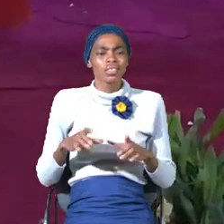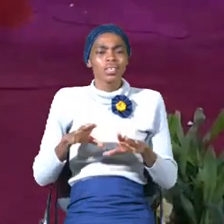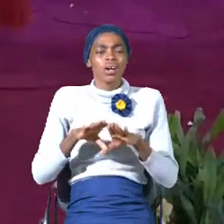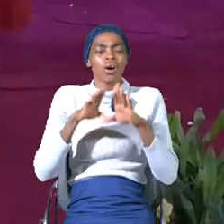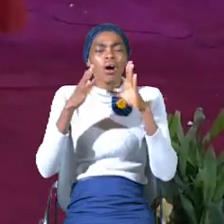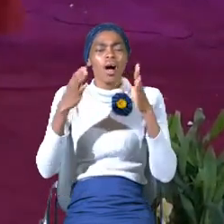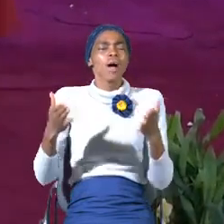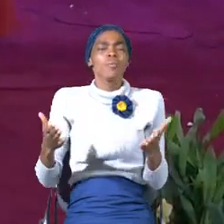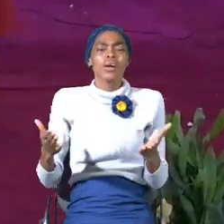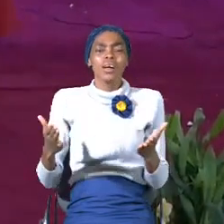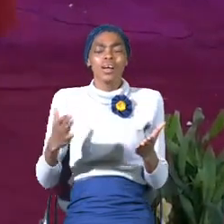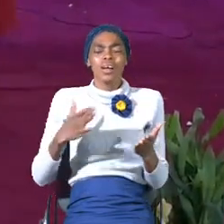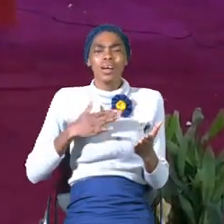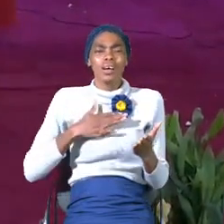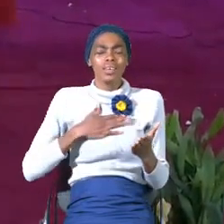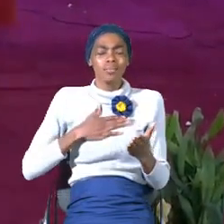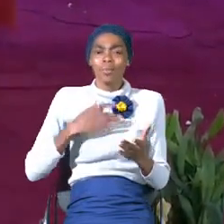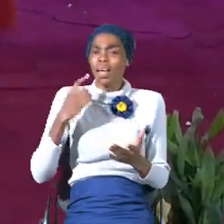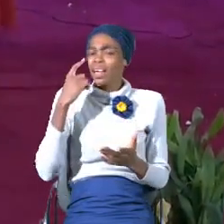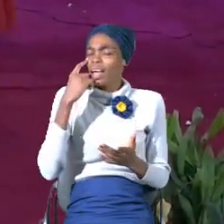Open up.